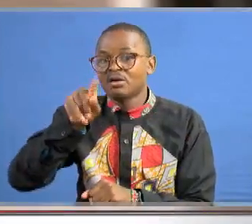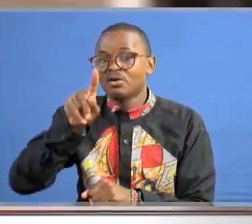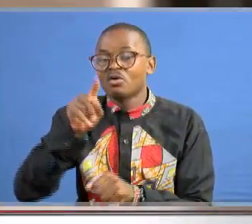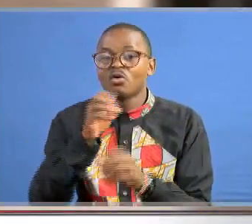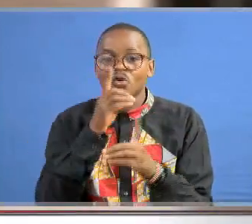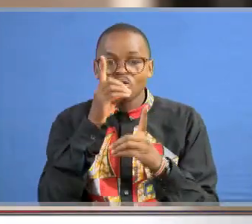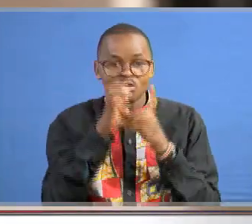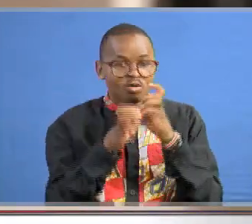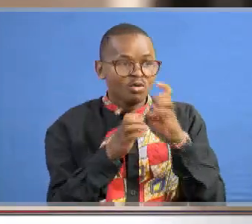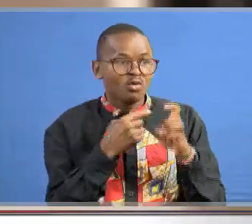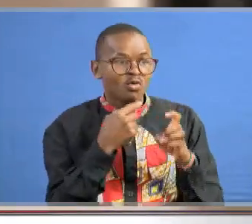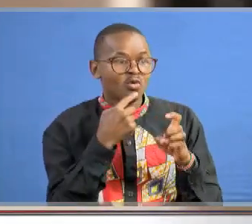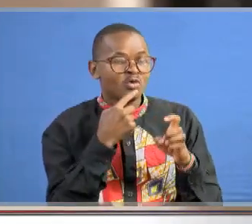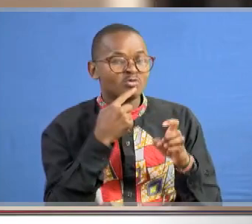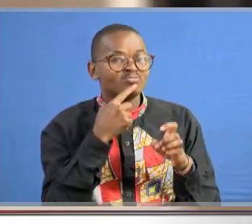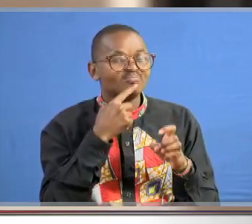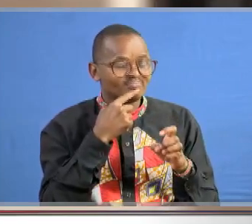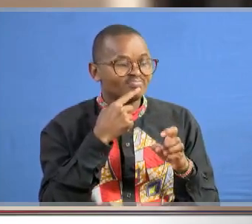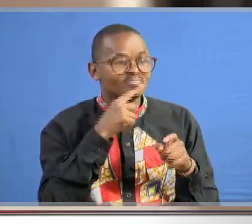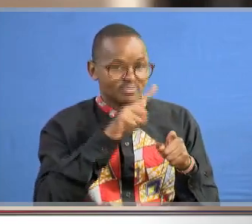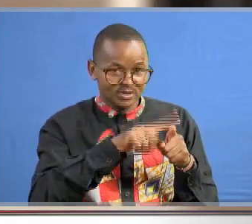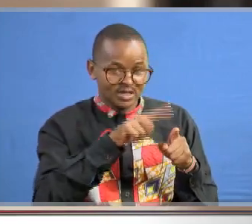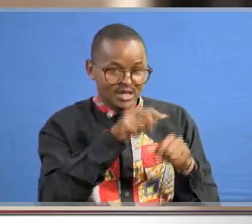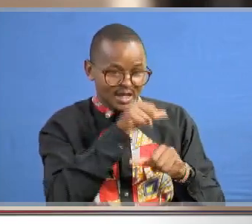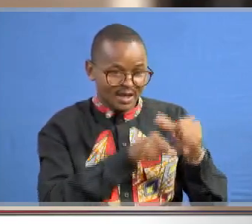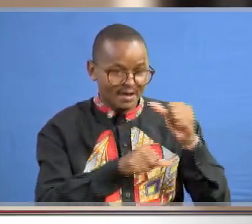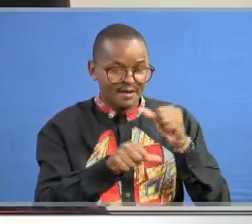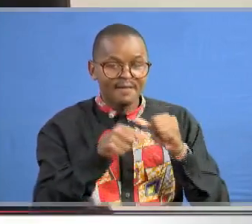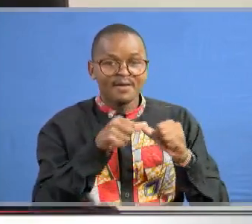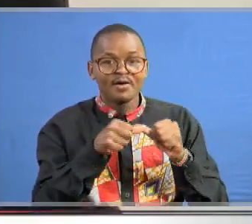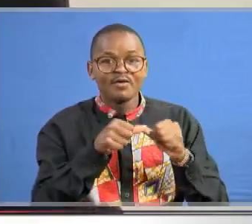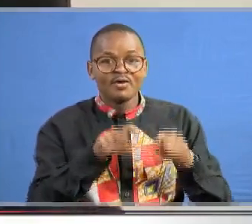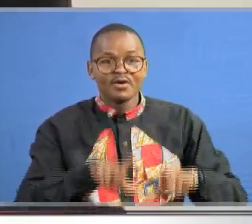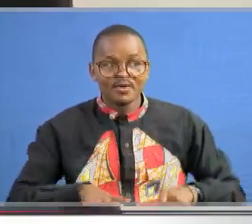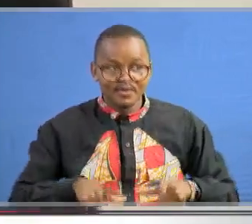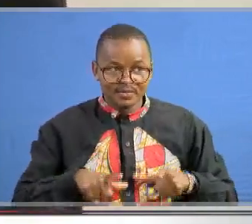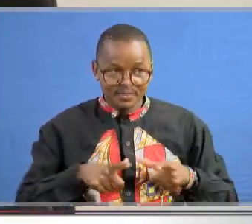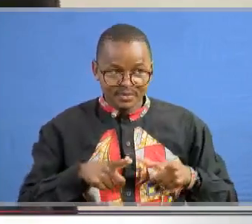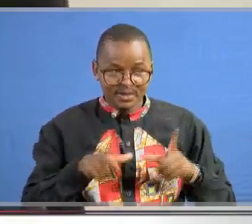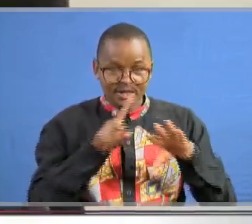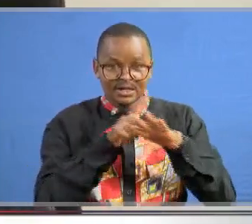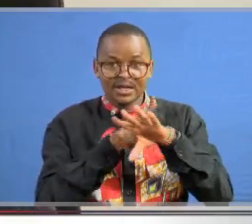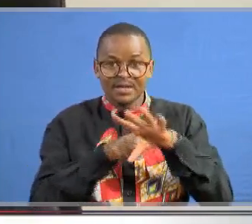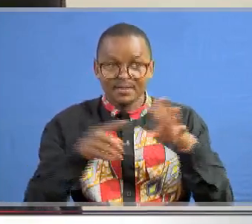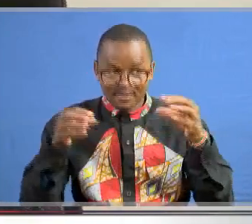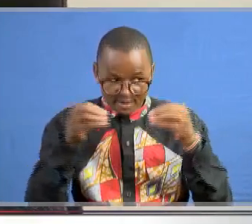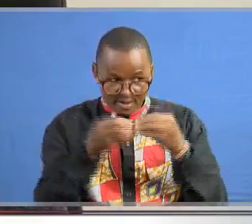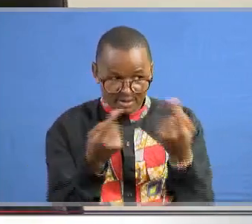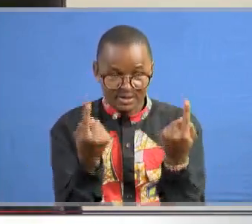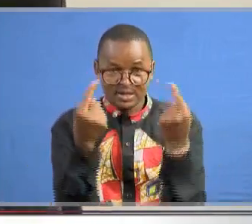as someone who is optimistic about life. When I first met Hellen,